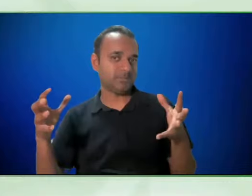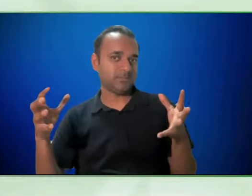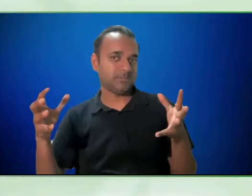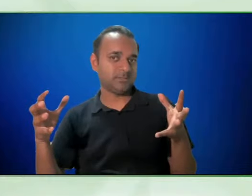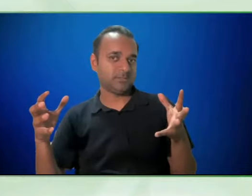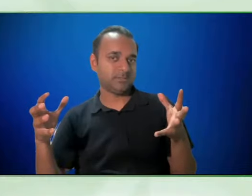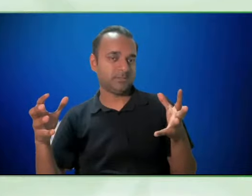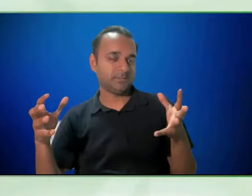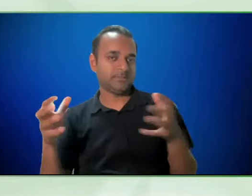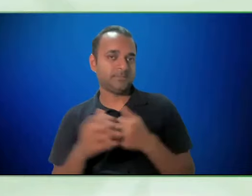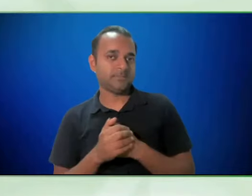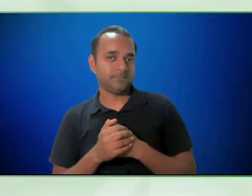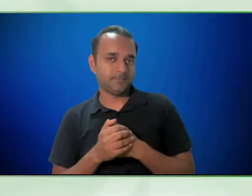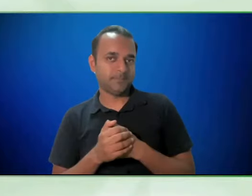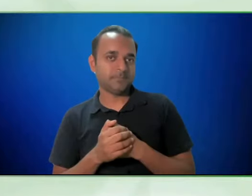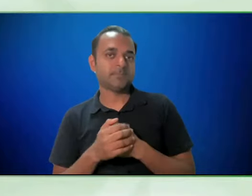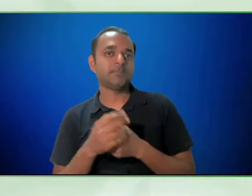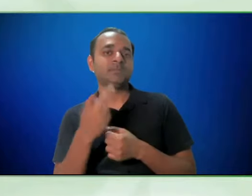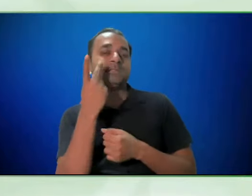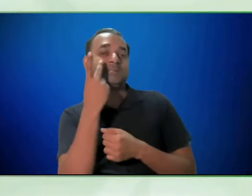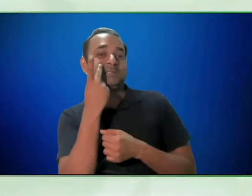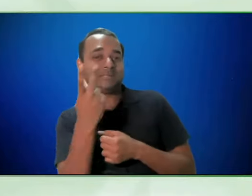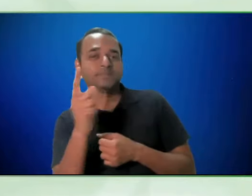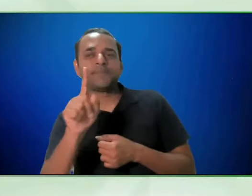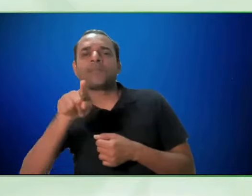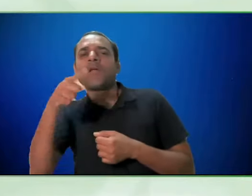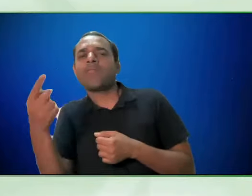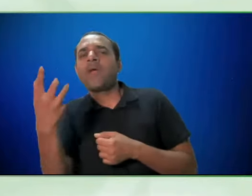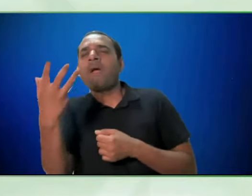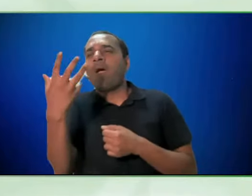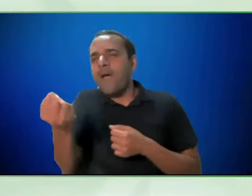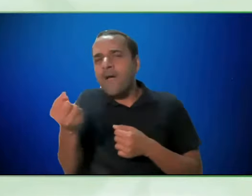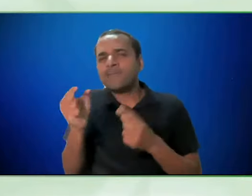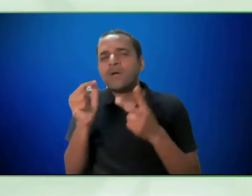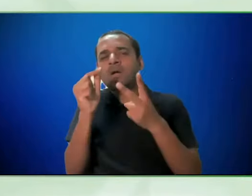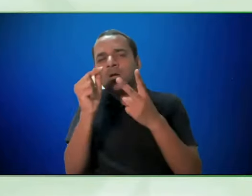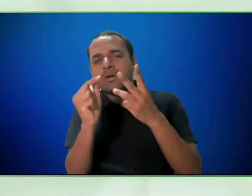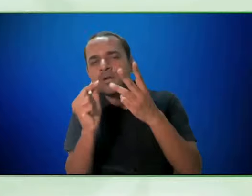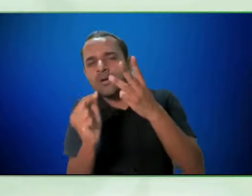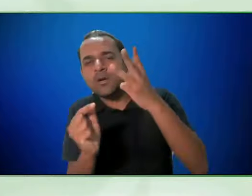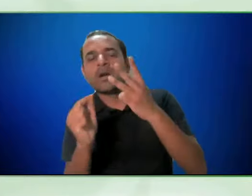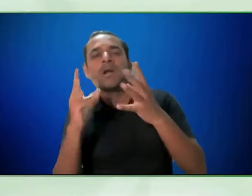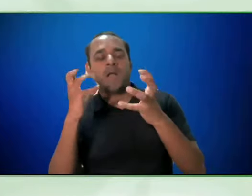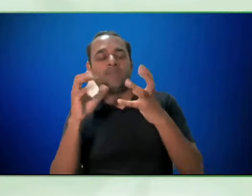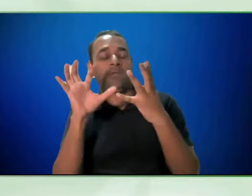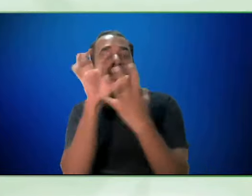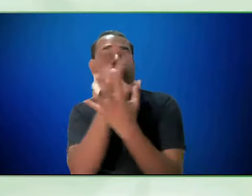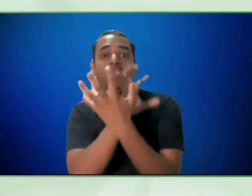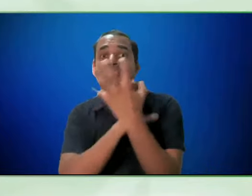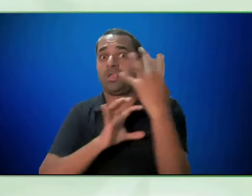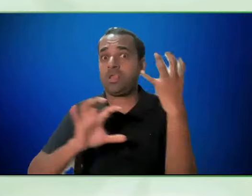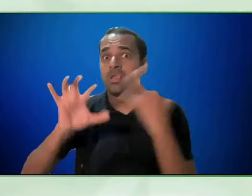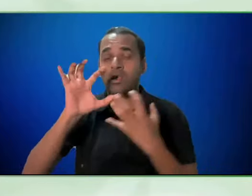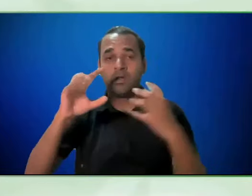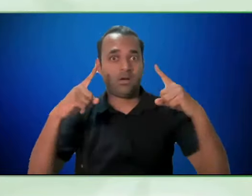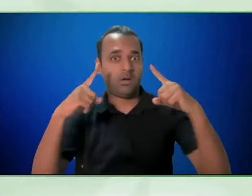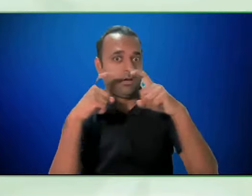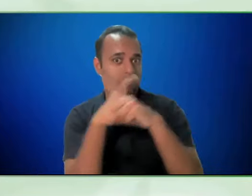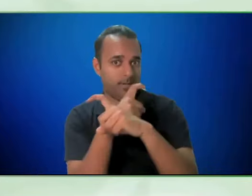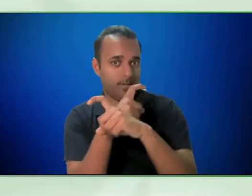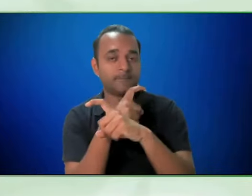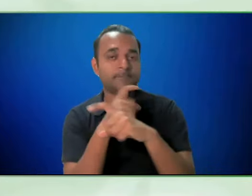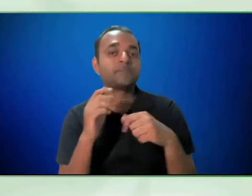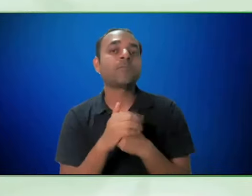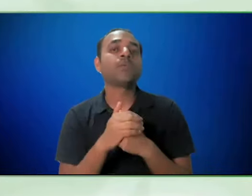to find, as I said, a causal relationship between the two. You can see you have a measure, and then you have